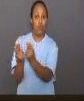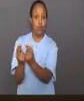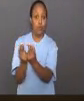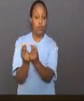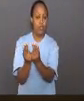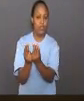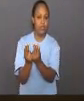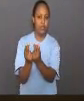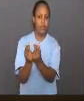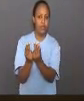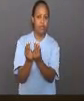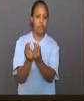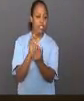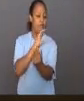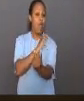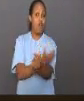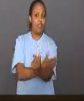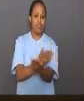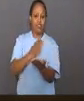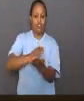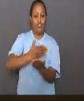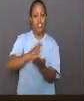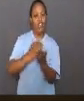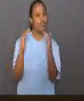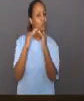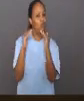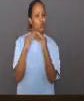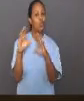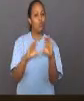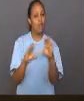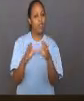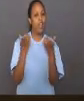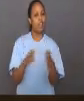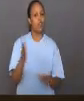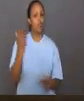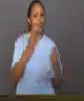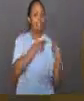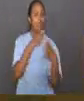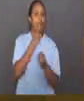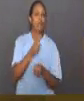were not willing to share power when being in power.